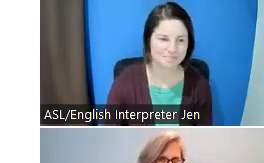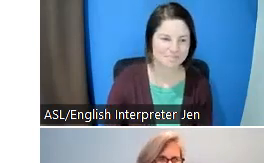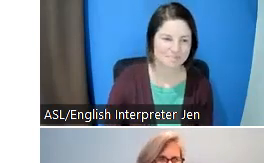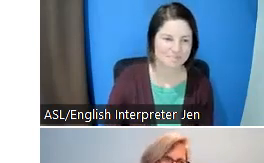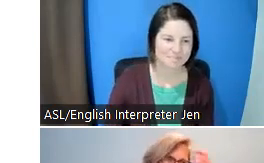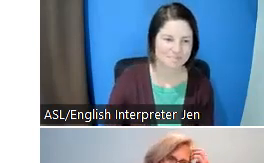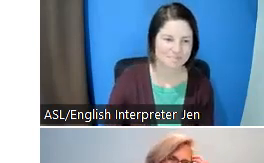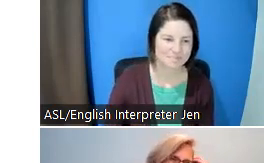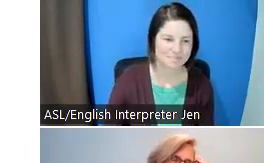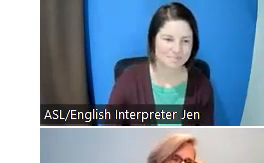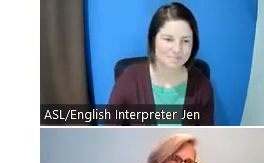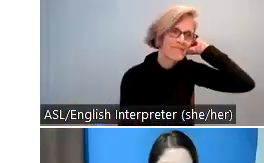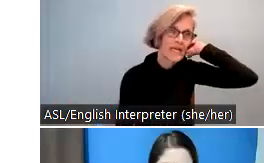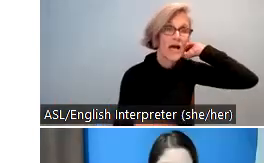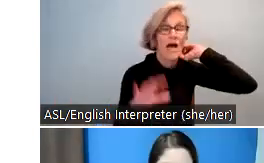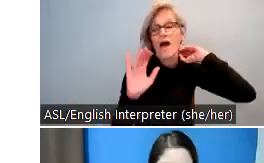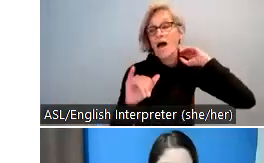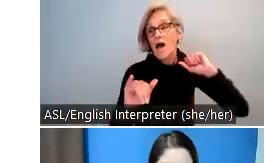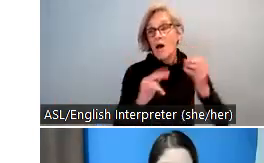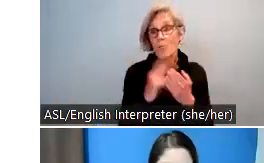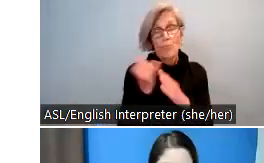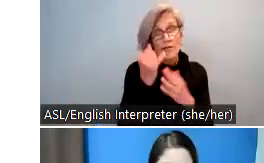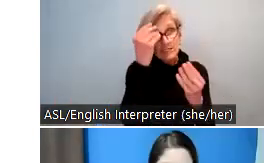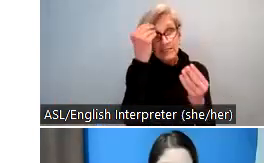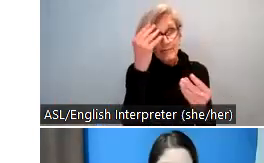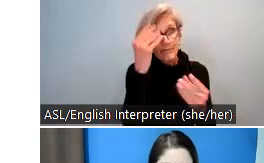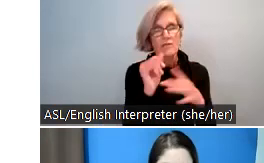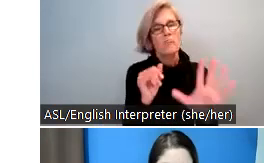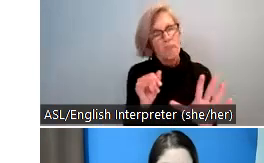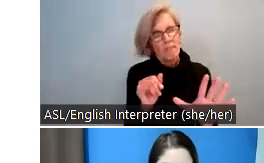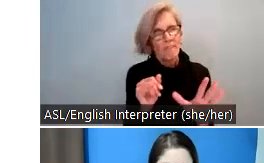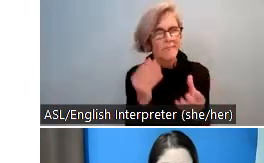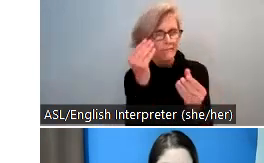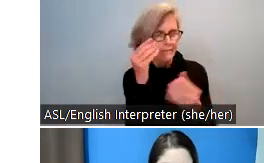For project info, some tips for success.